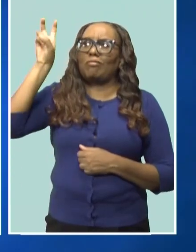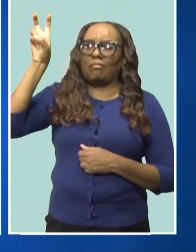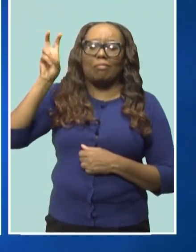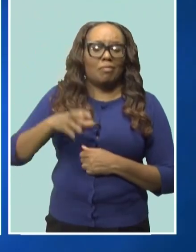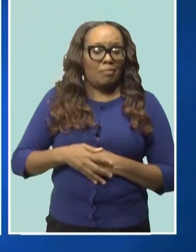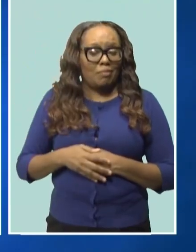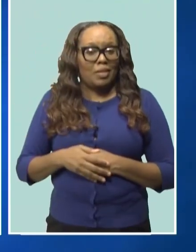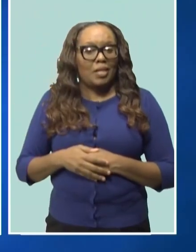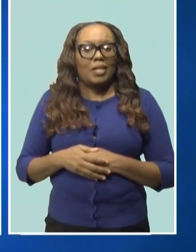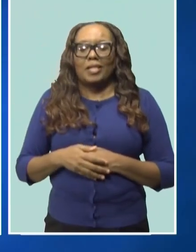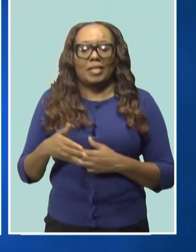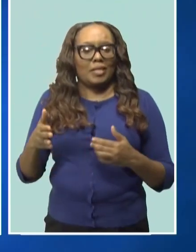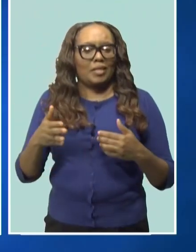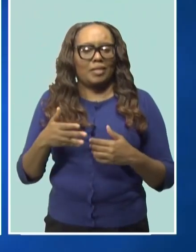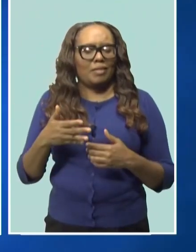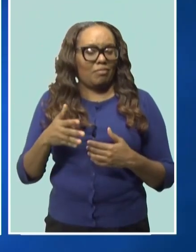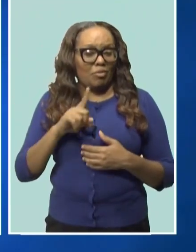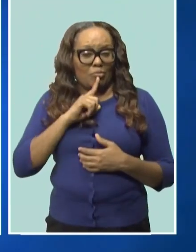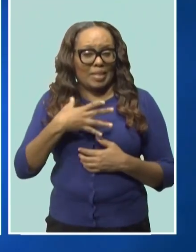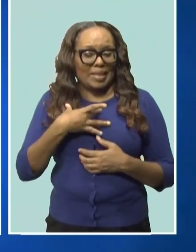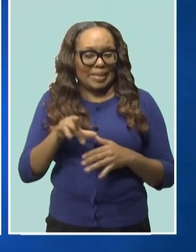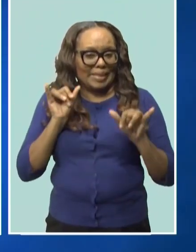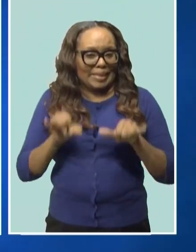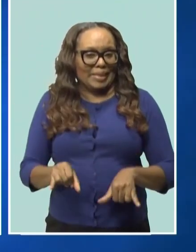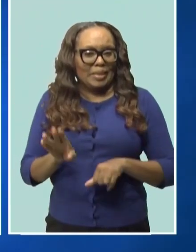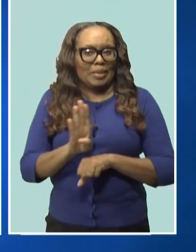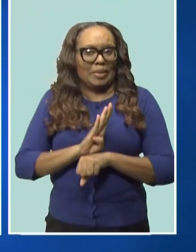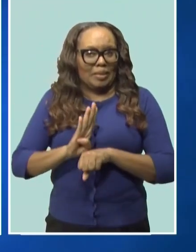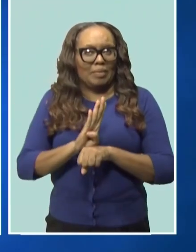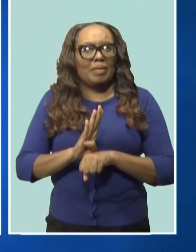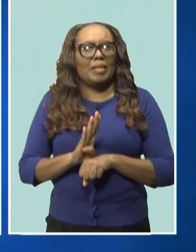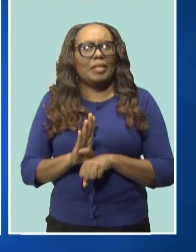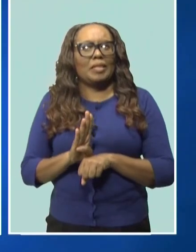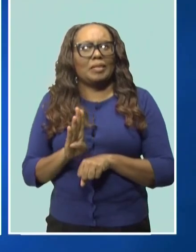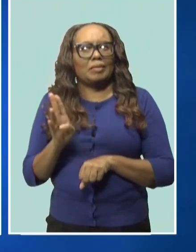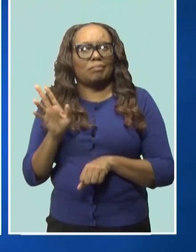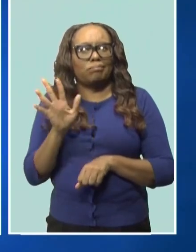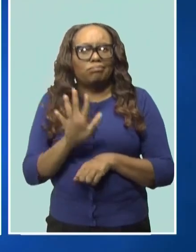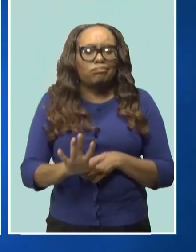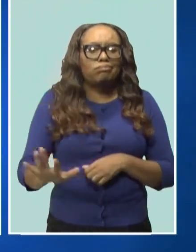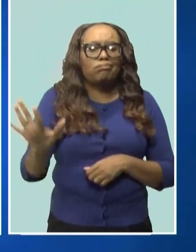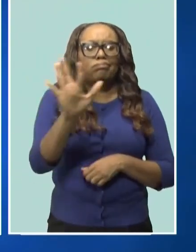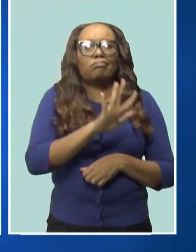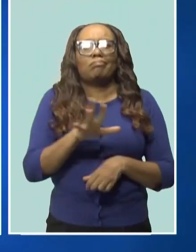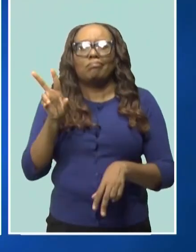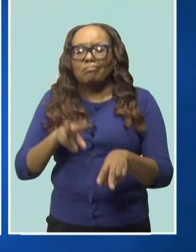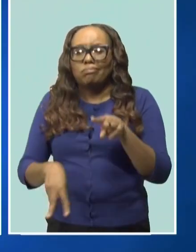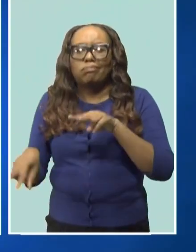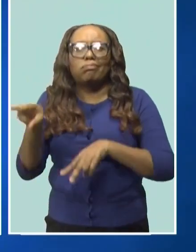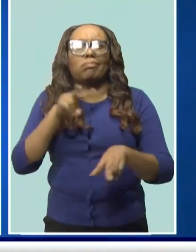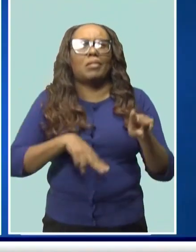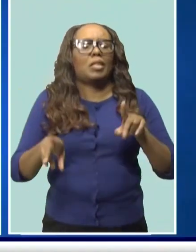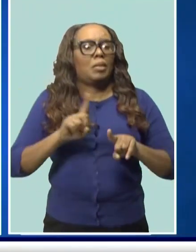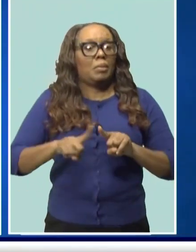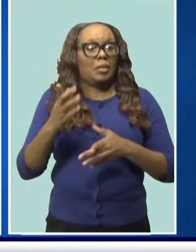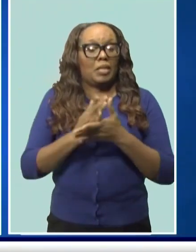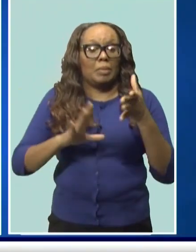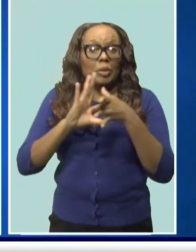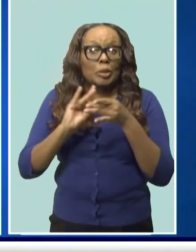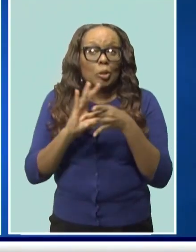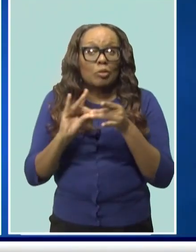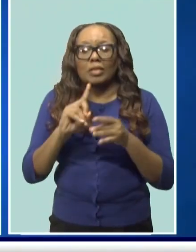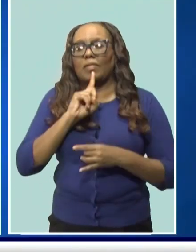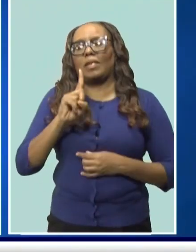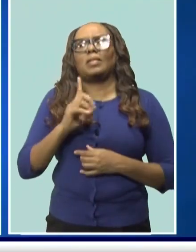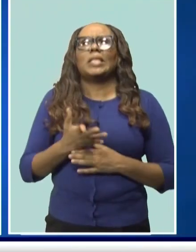outside, he really used to be hesitant. But there were stories where he felt was worth it, and he would go.